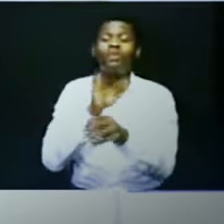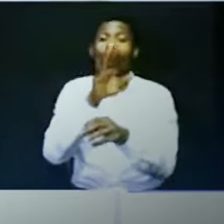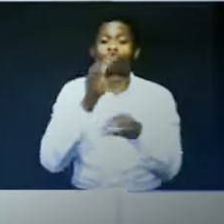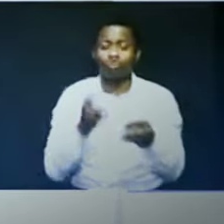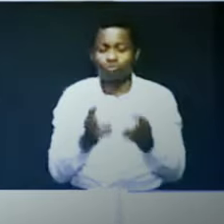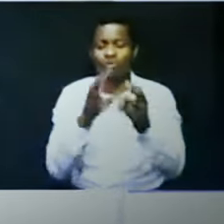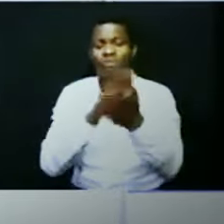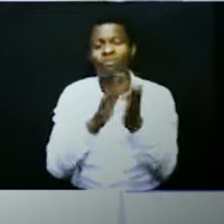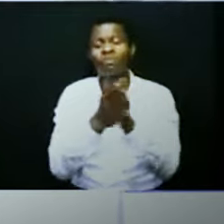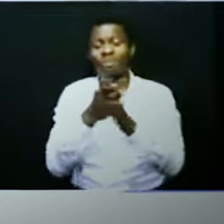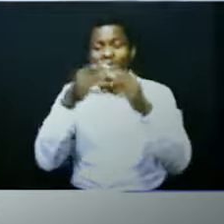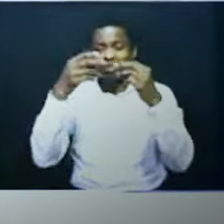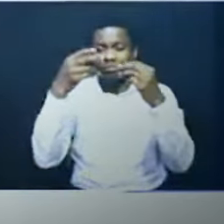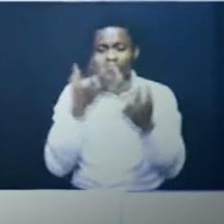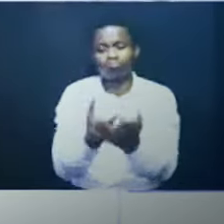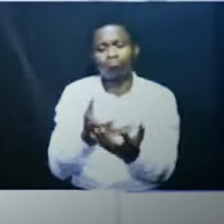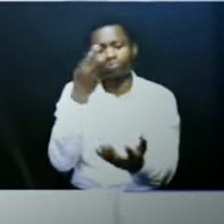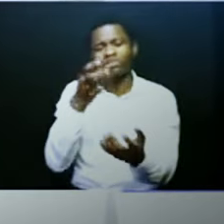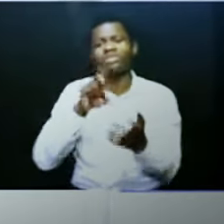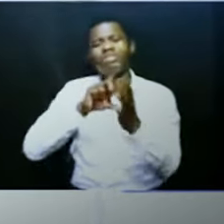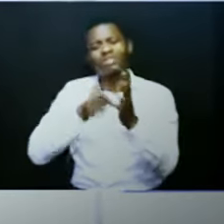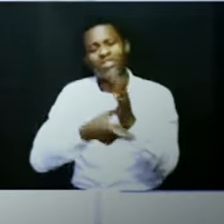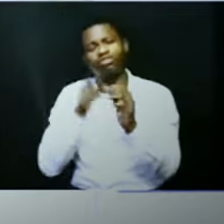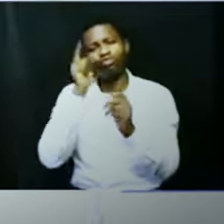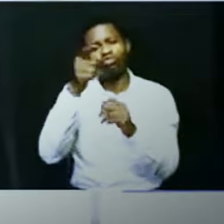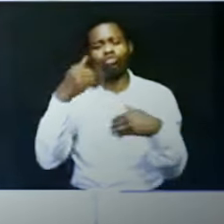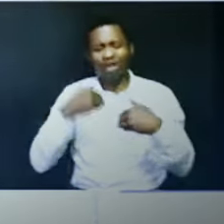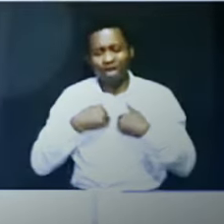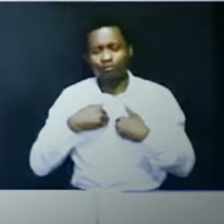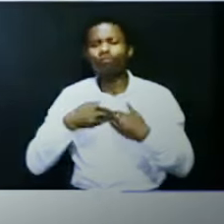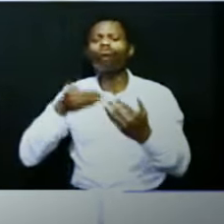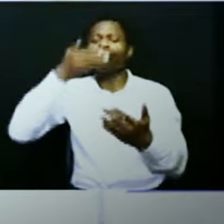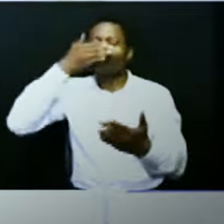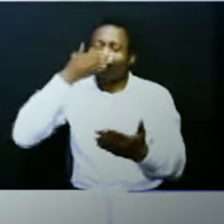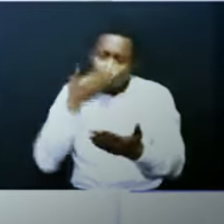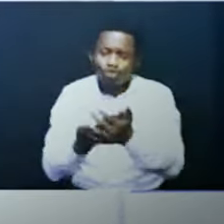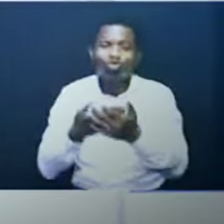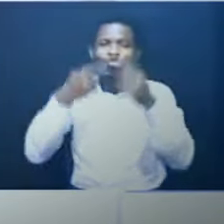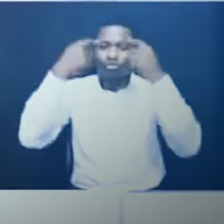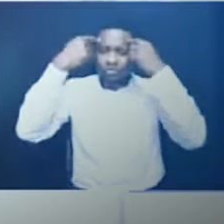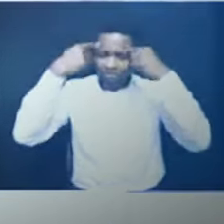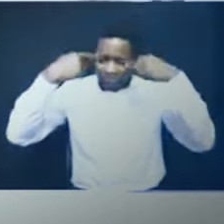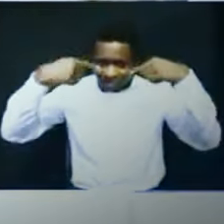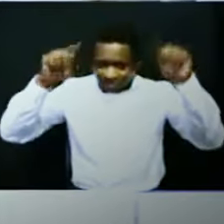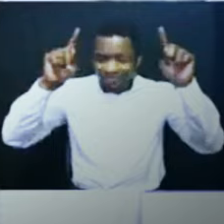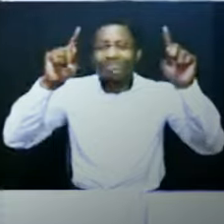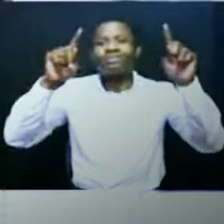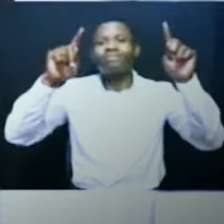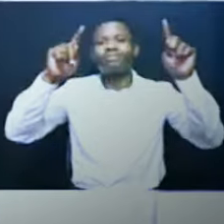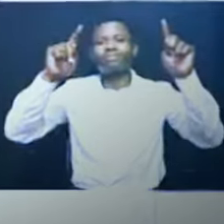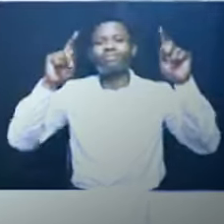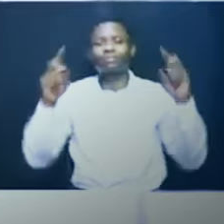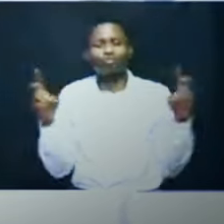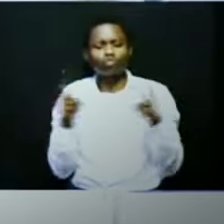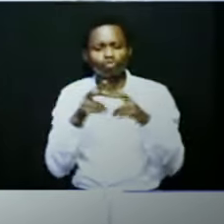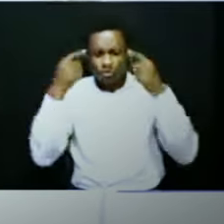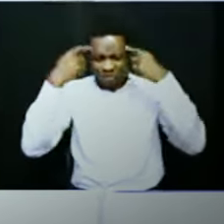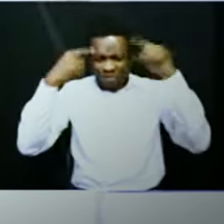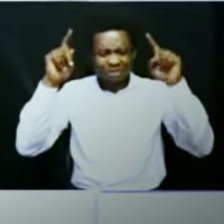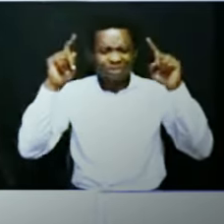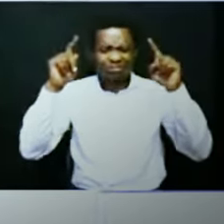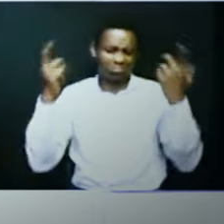prosperous. And then you will have good success. So success is